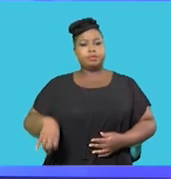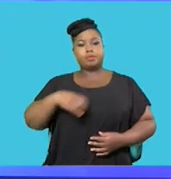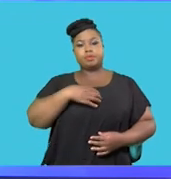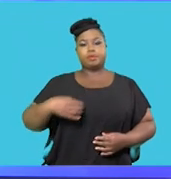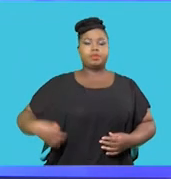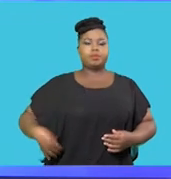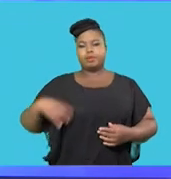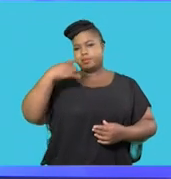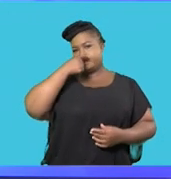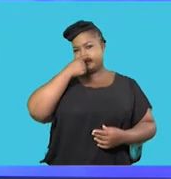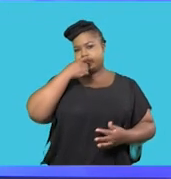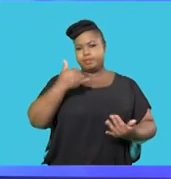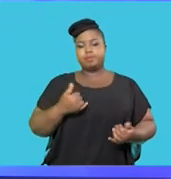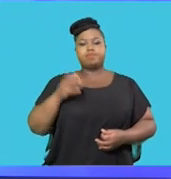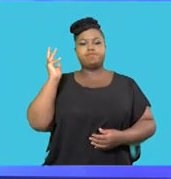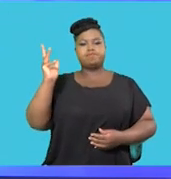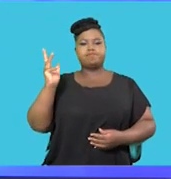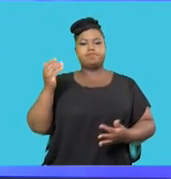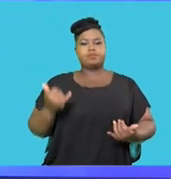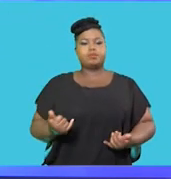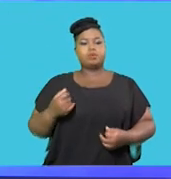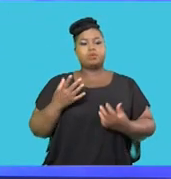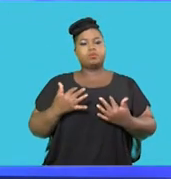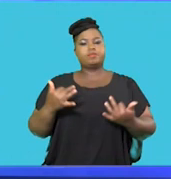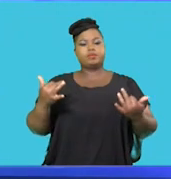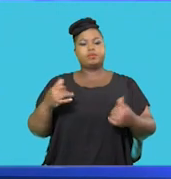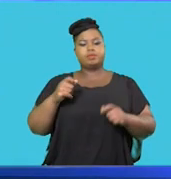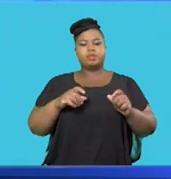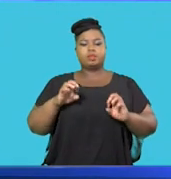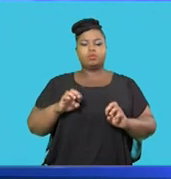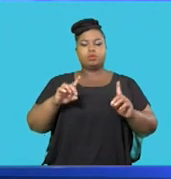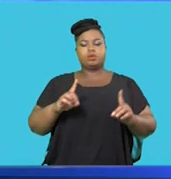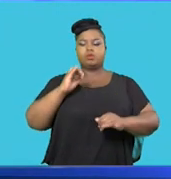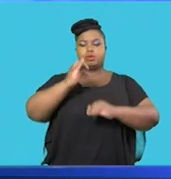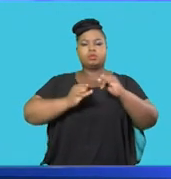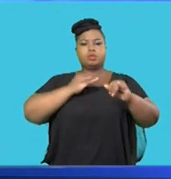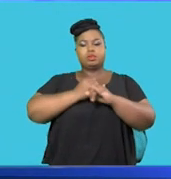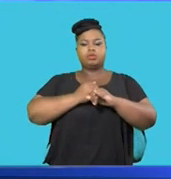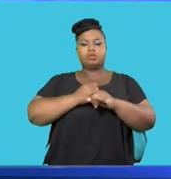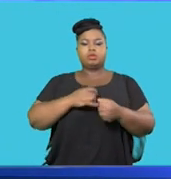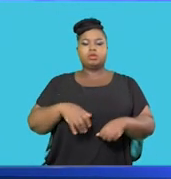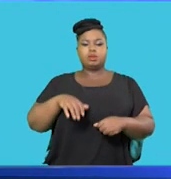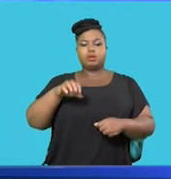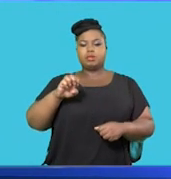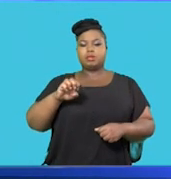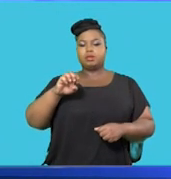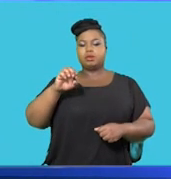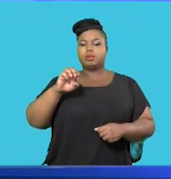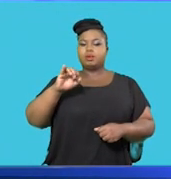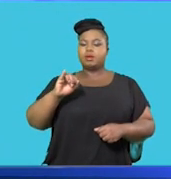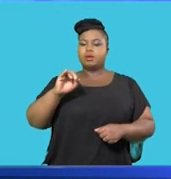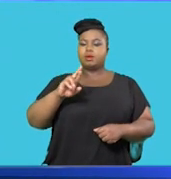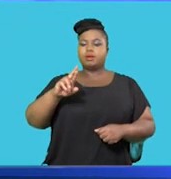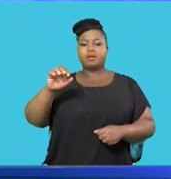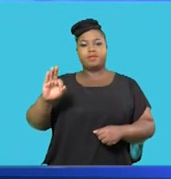Mopresidente Cyril Ramaphosa o fane ka puo ho thakgolweng ha seboka sa matjhaba sa Education International 10th Africa Regional Conference sentine